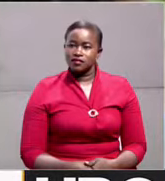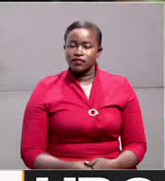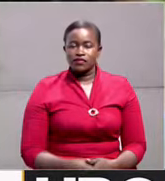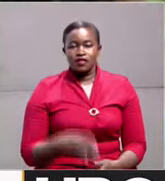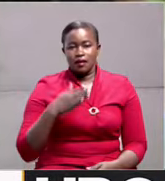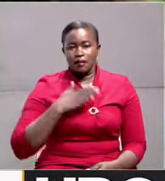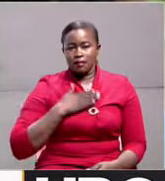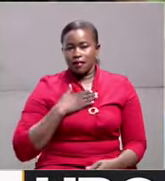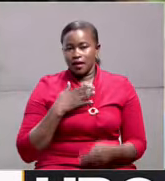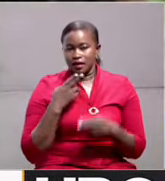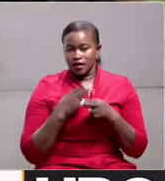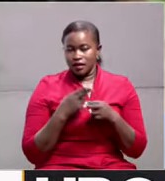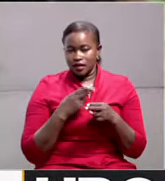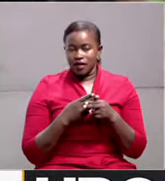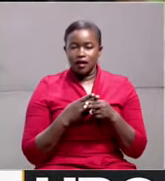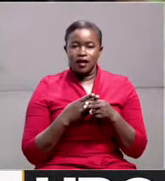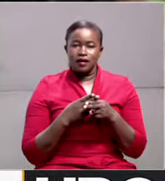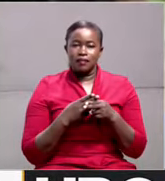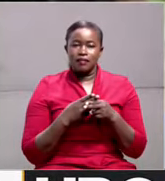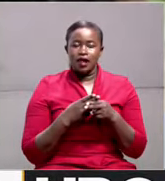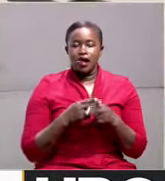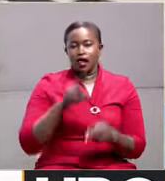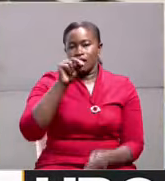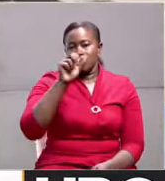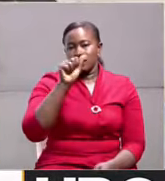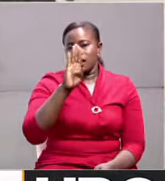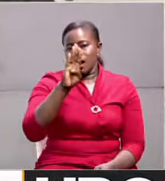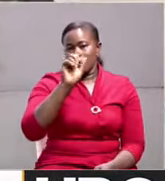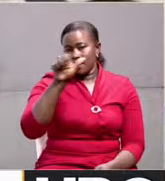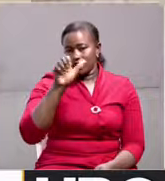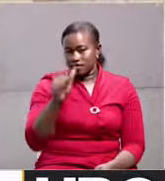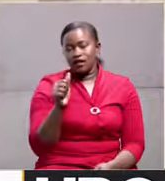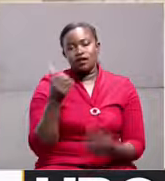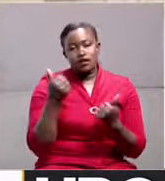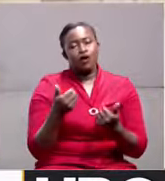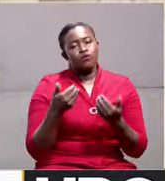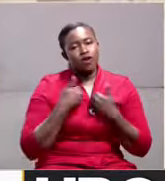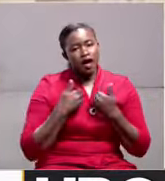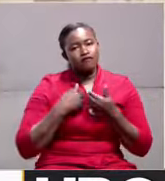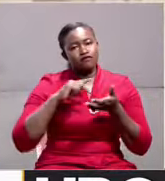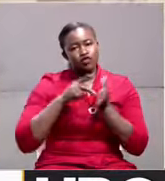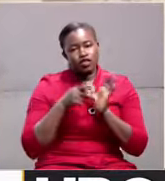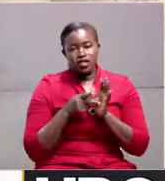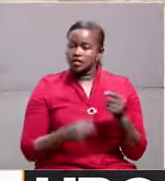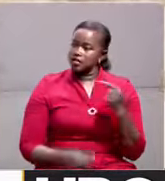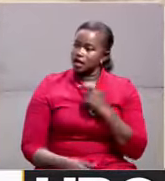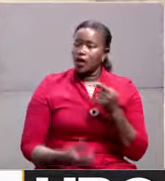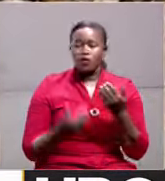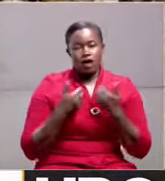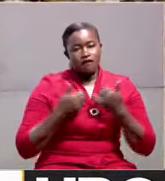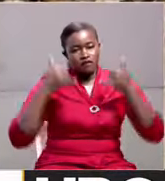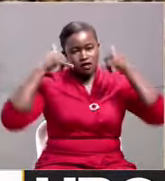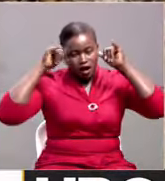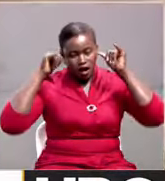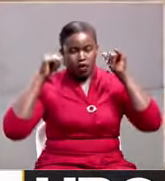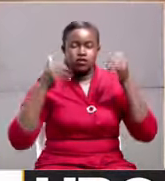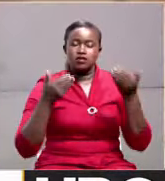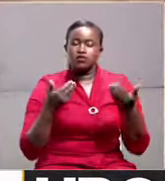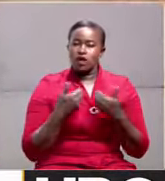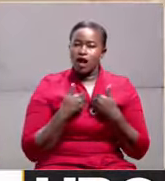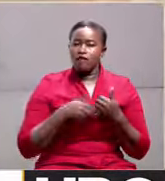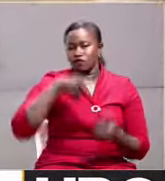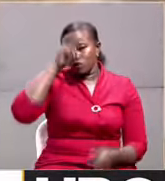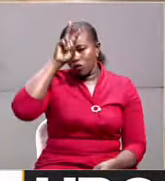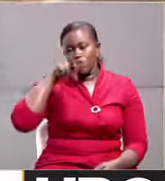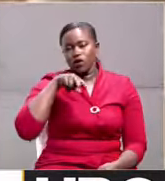Amazina Gange, Abaho Arsena Vasa, Project says to Inaha, to Inente, to Ine,